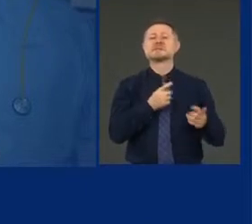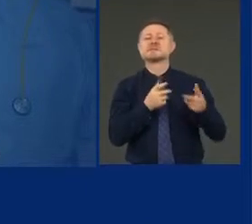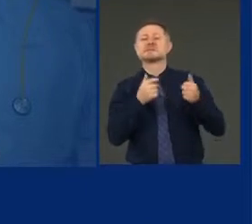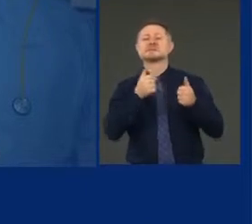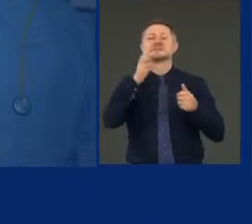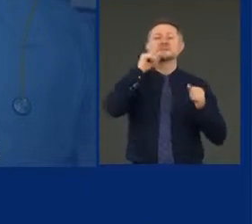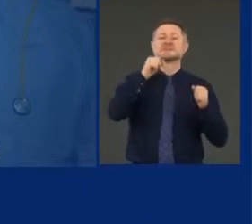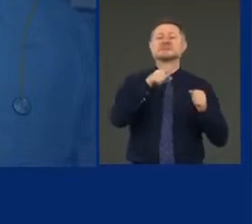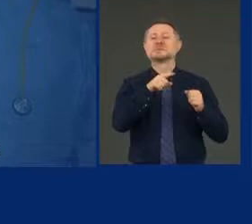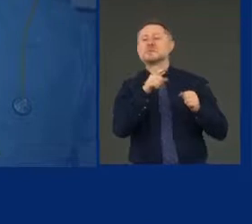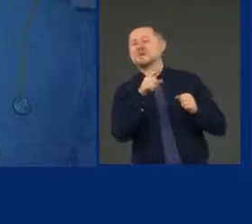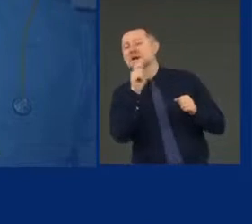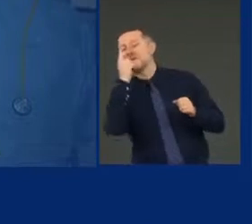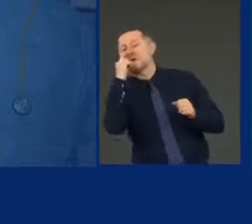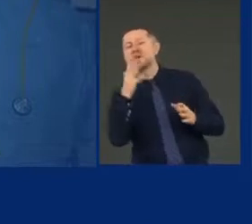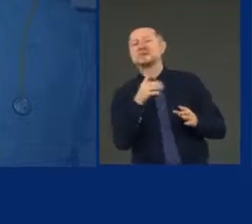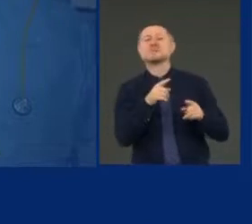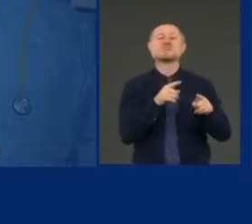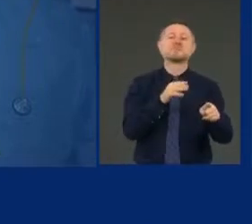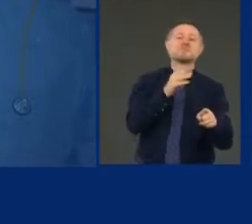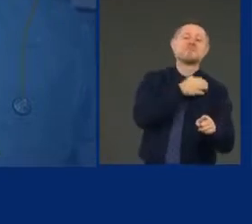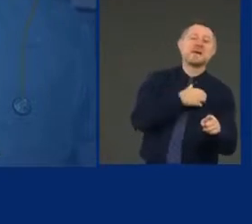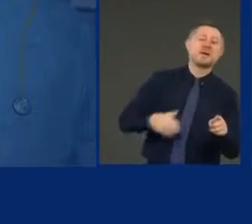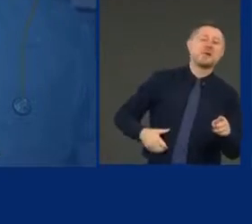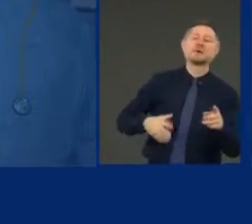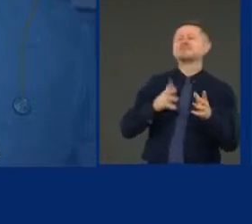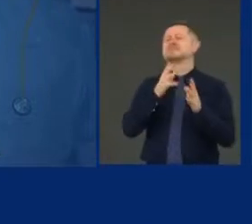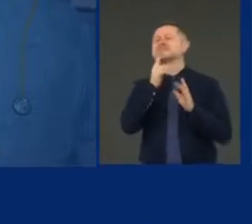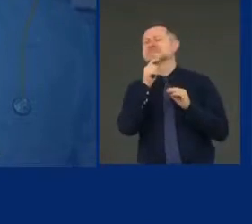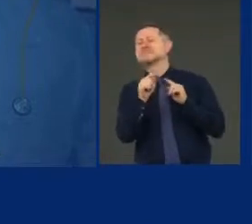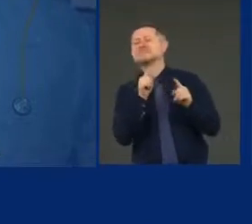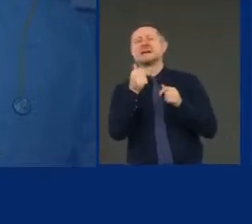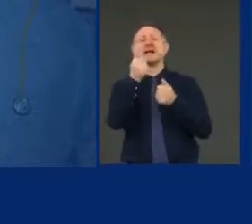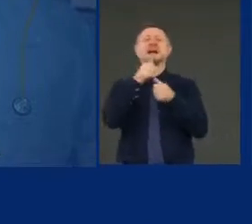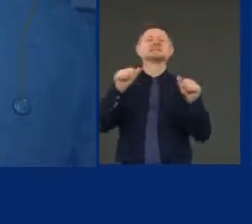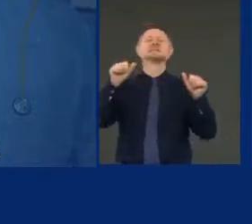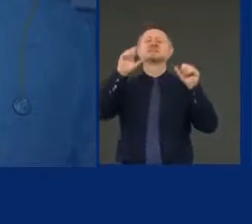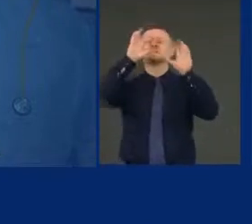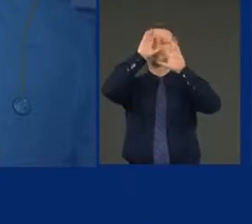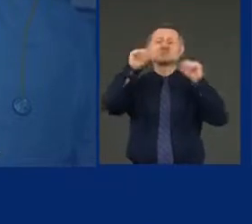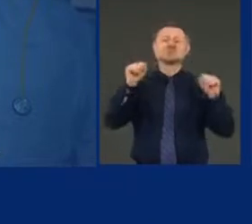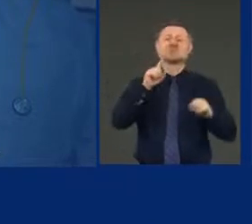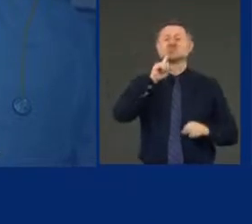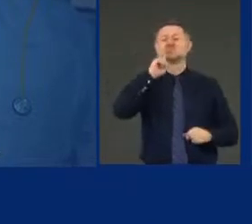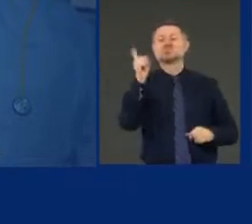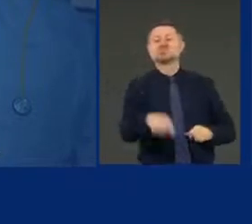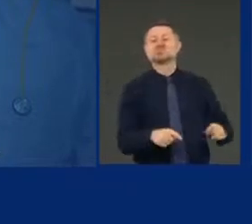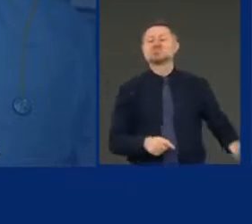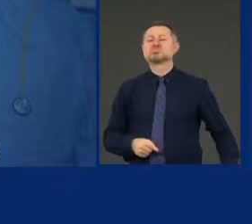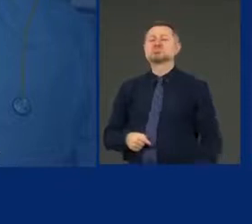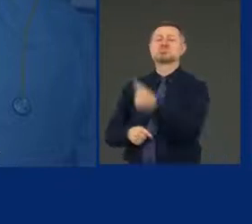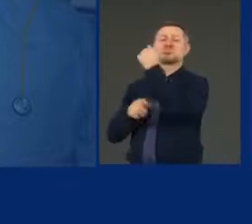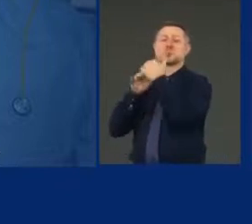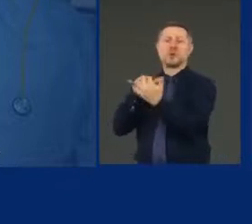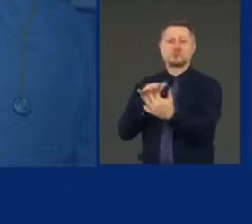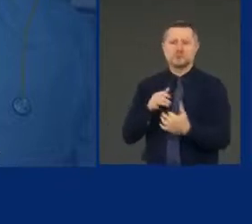order women and men to go to war. I can't imagine how that would feel. I know how I